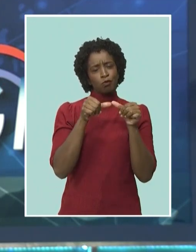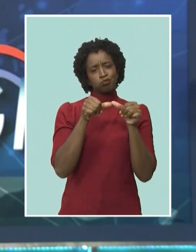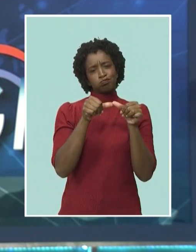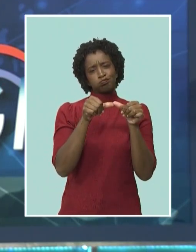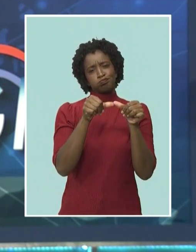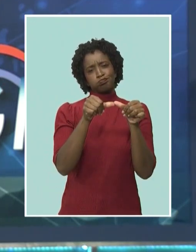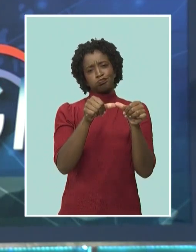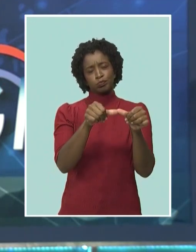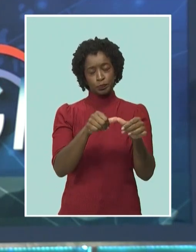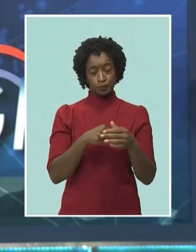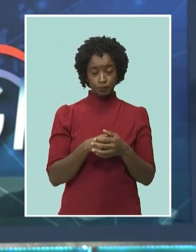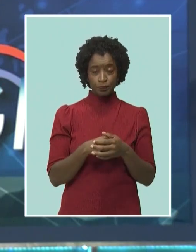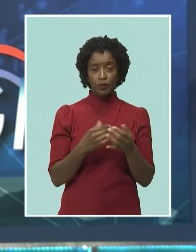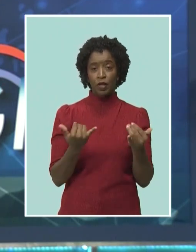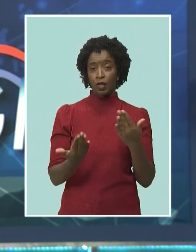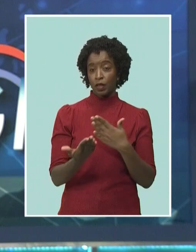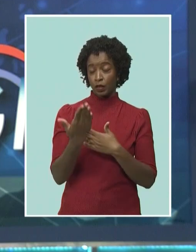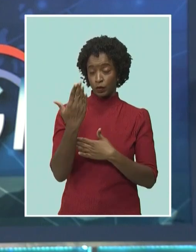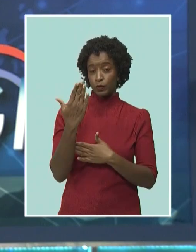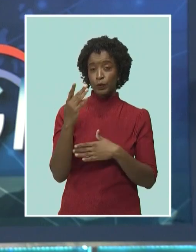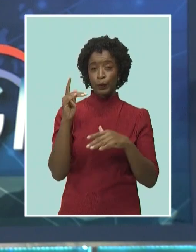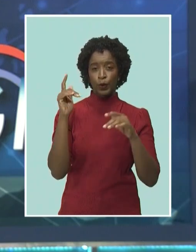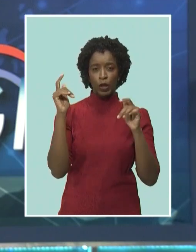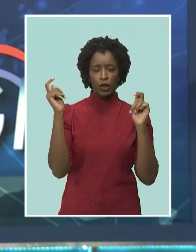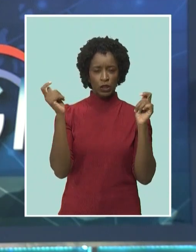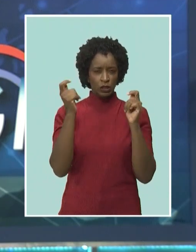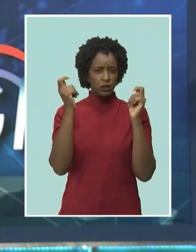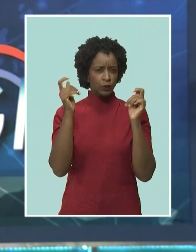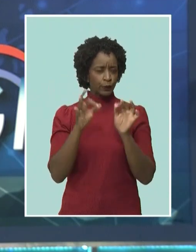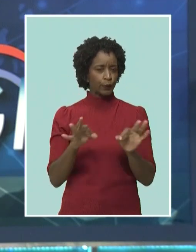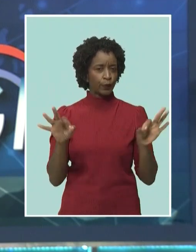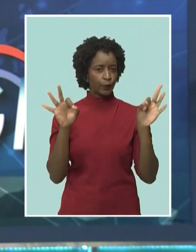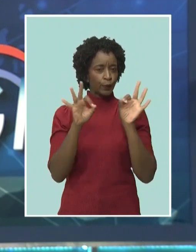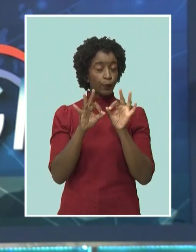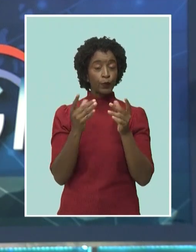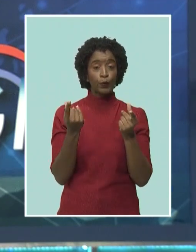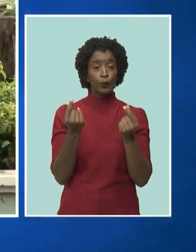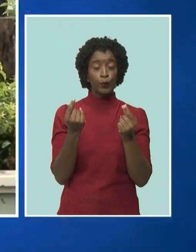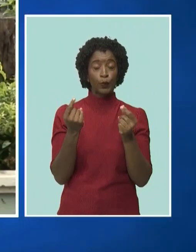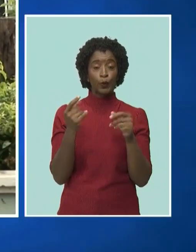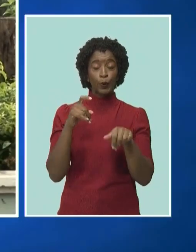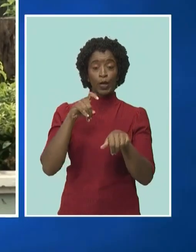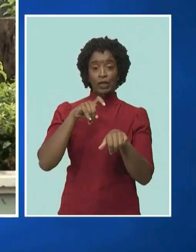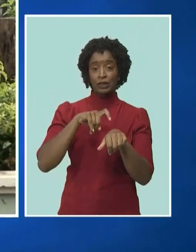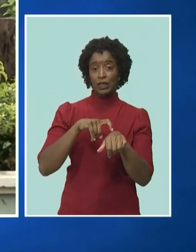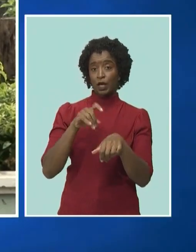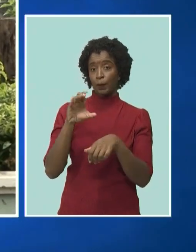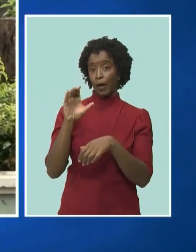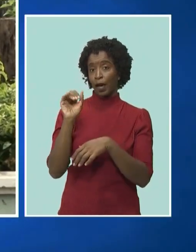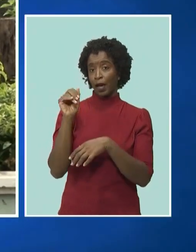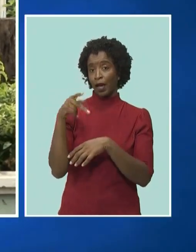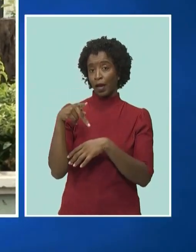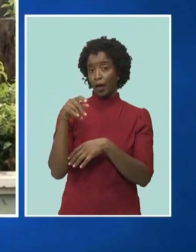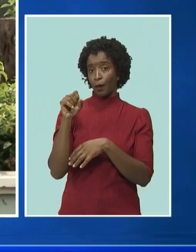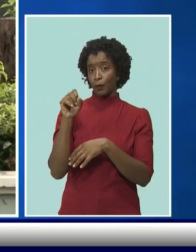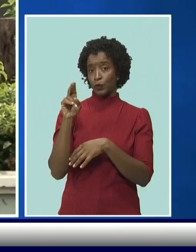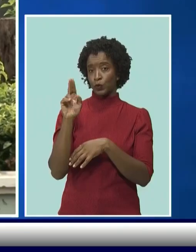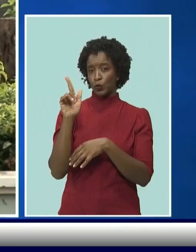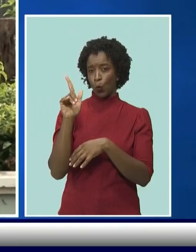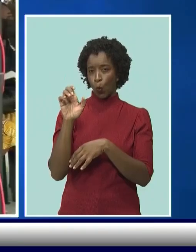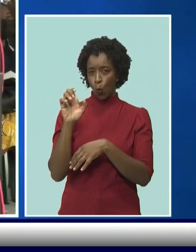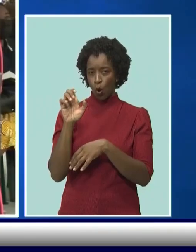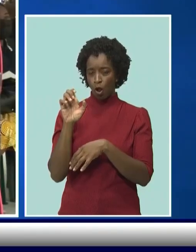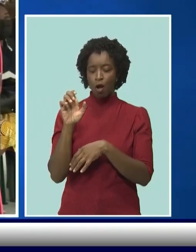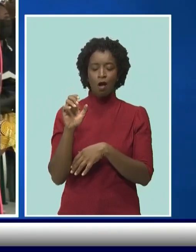anniversary this morning by placing a time capsule in its Whole Town branch. From early in the morning, a crowd began to build.